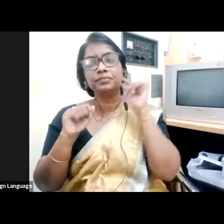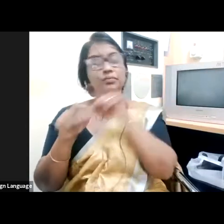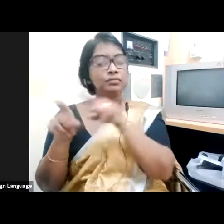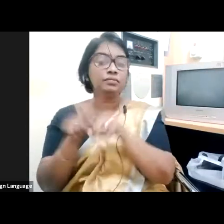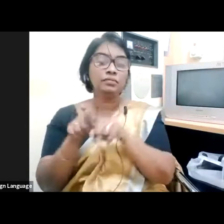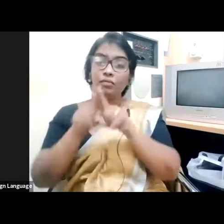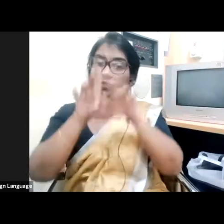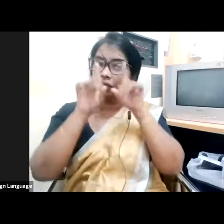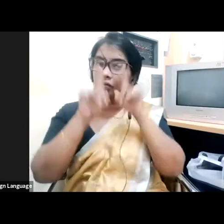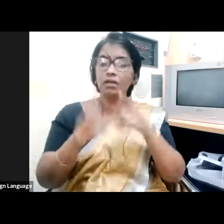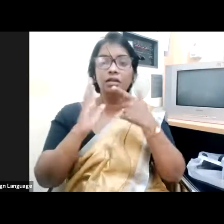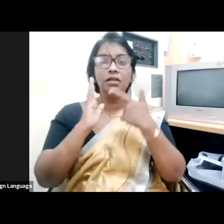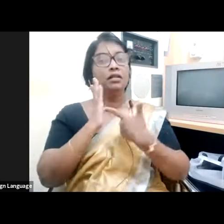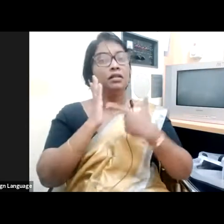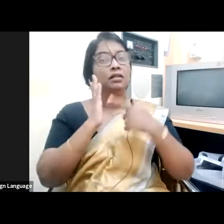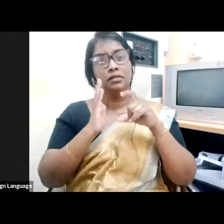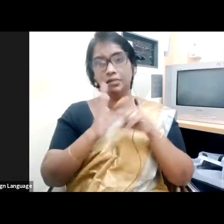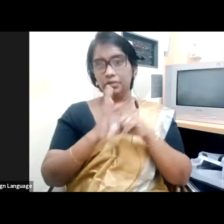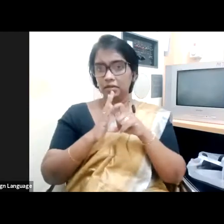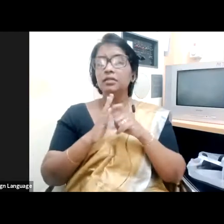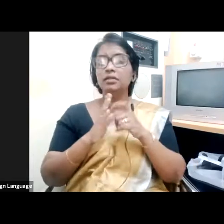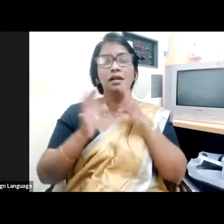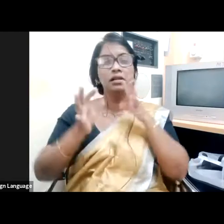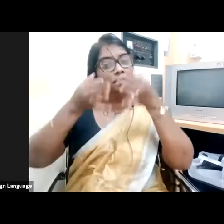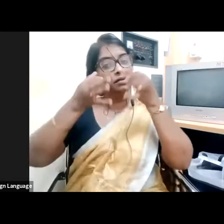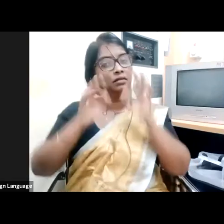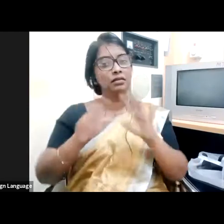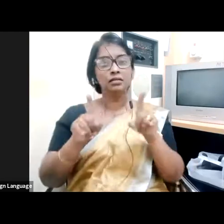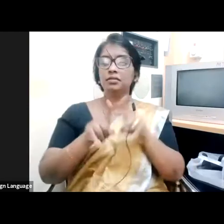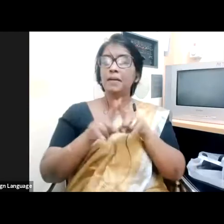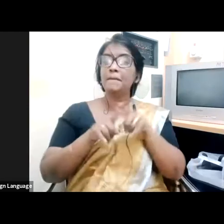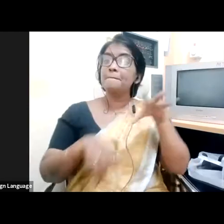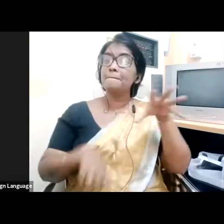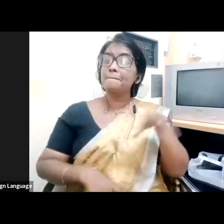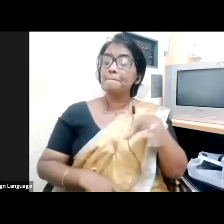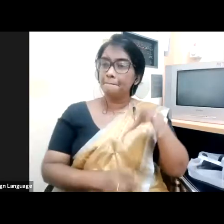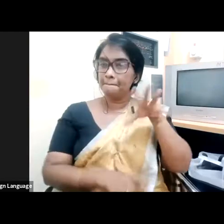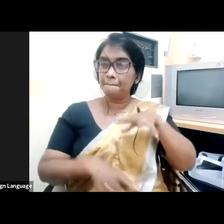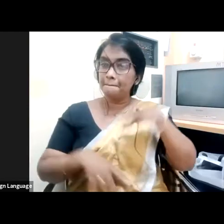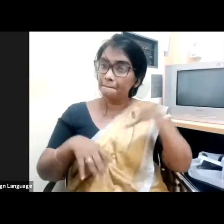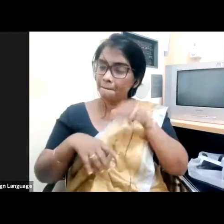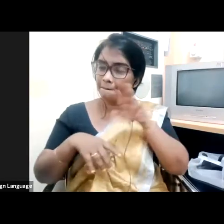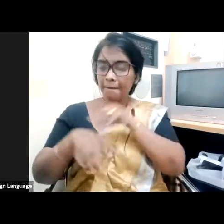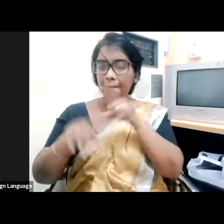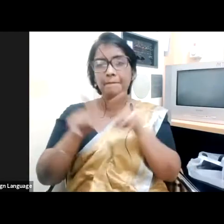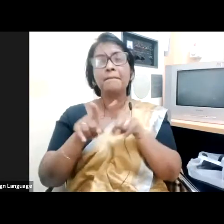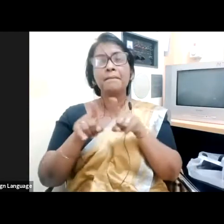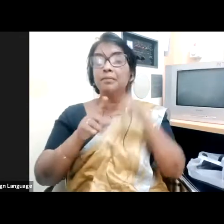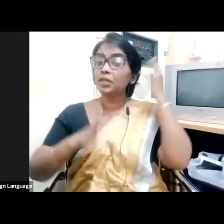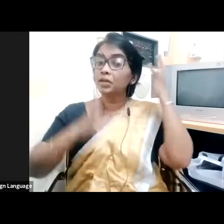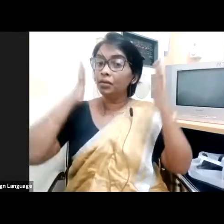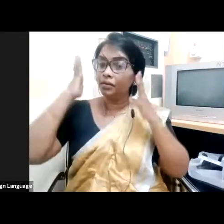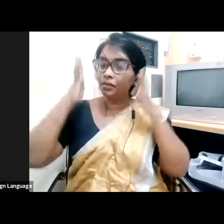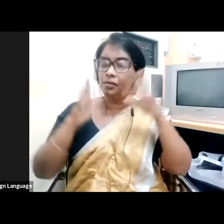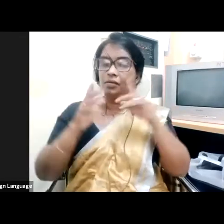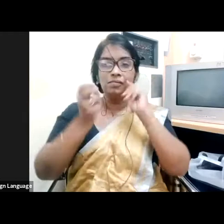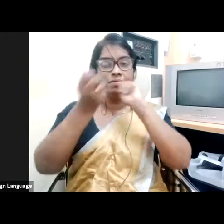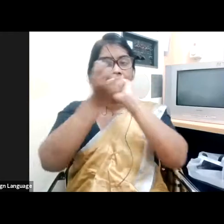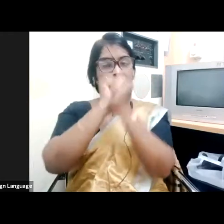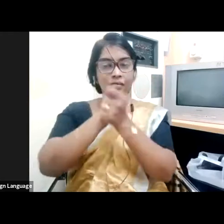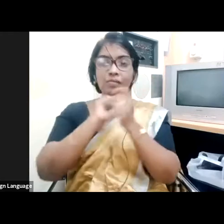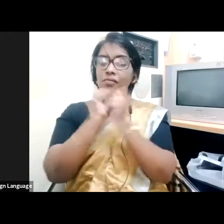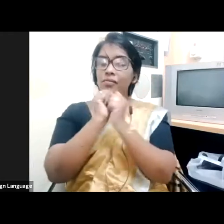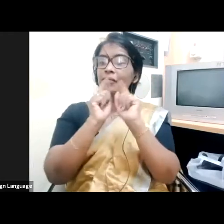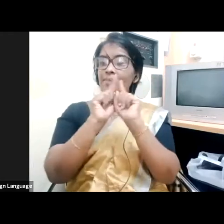in the right way to fulfill the potential to revolutionize the world, transform the lives of people, and unlock